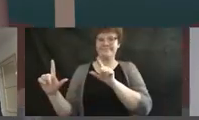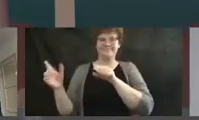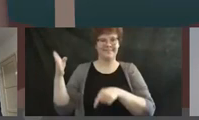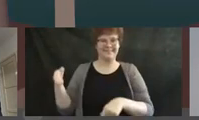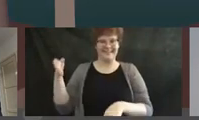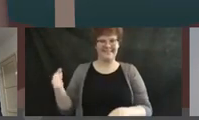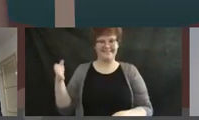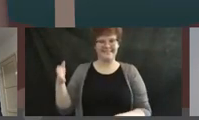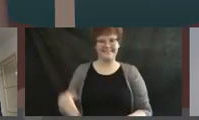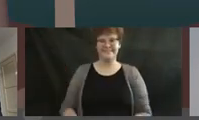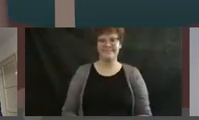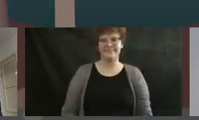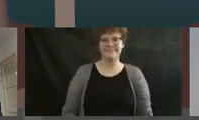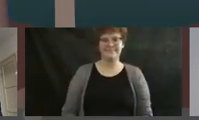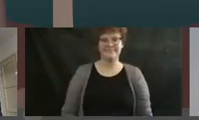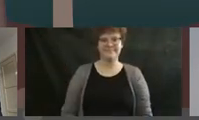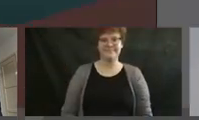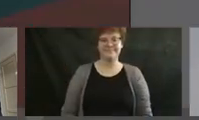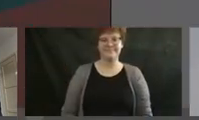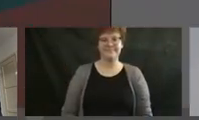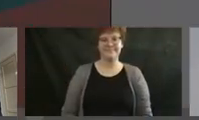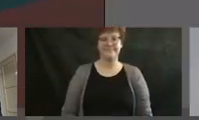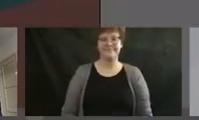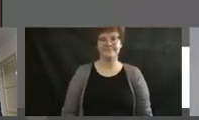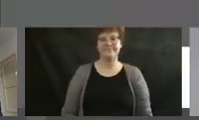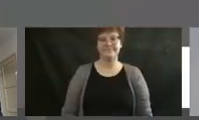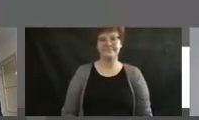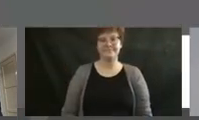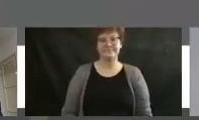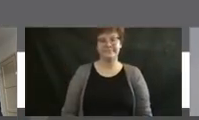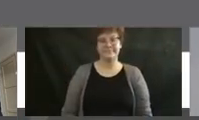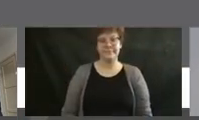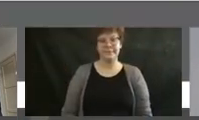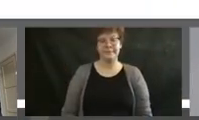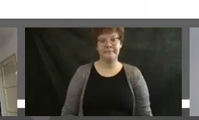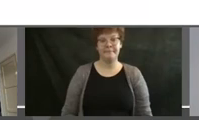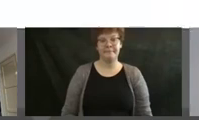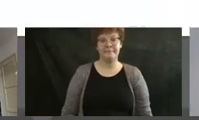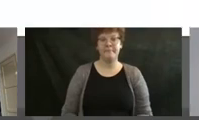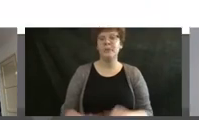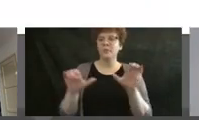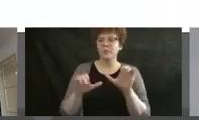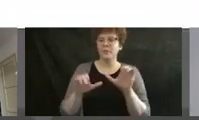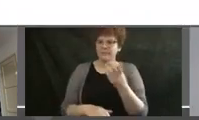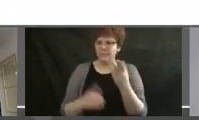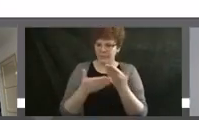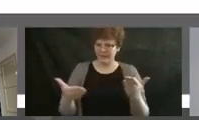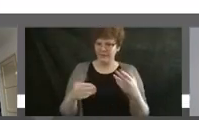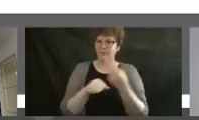I'm going to close this. And we're going to do a couple of things. We're going to use the blob